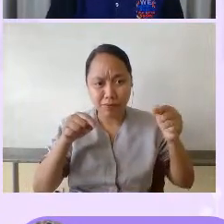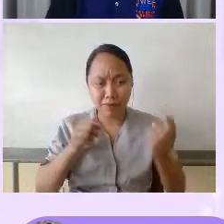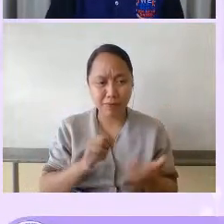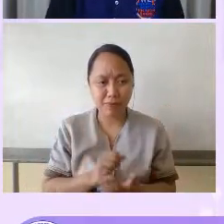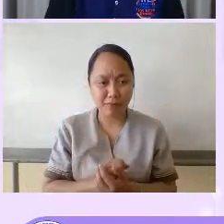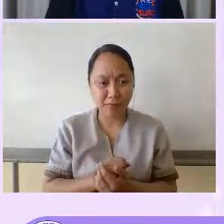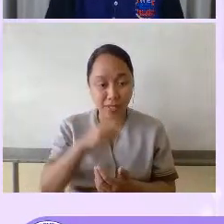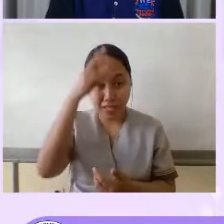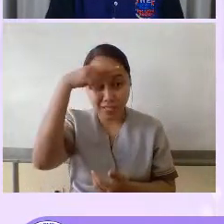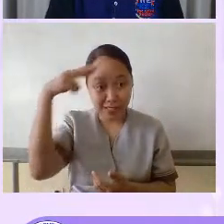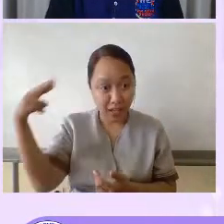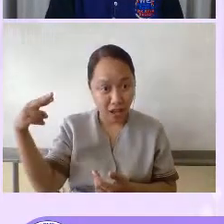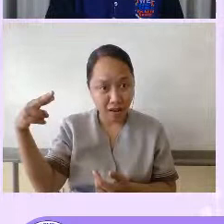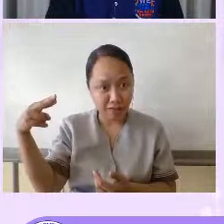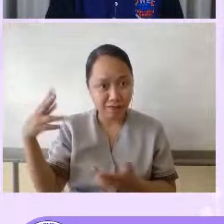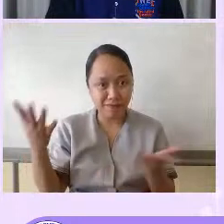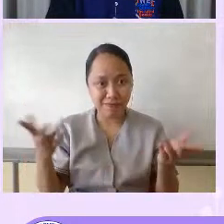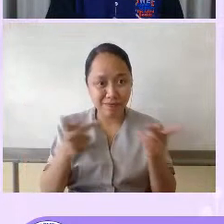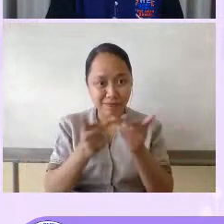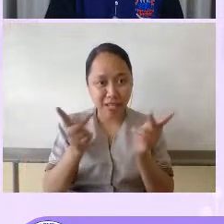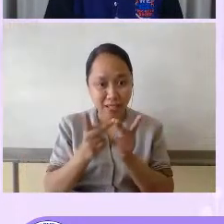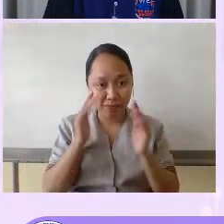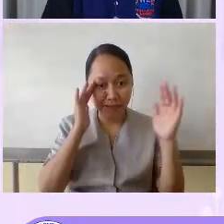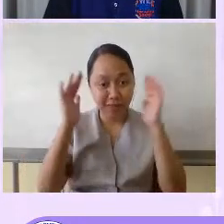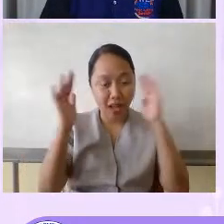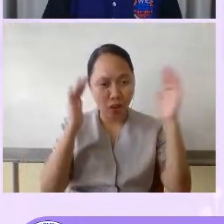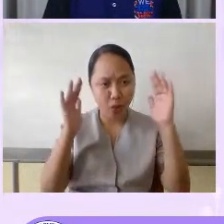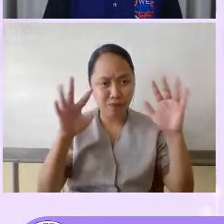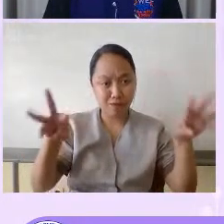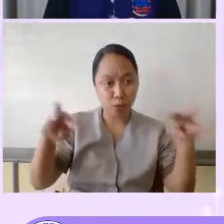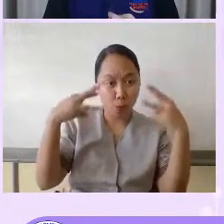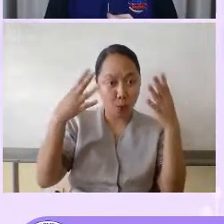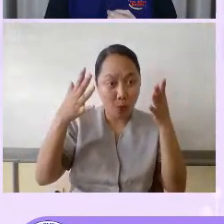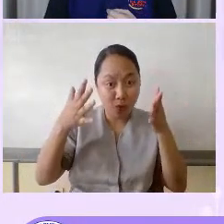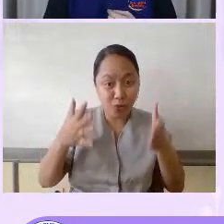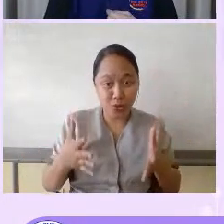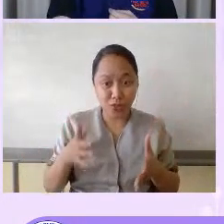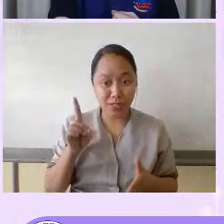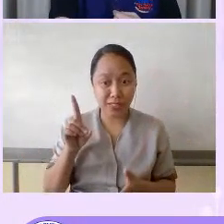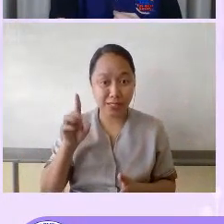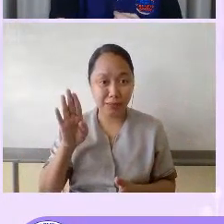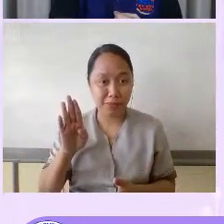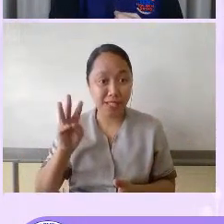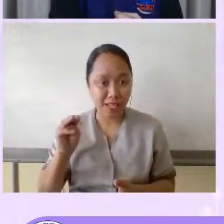Rizal. Hello rin po sa viewers natin from DBM Car.